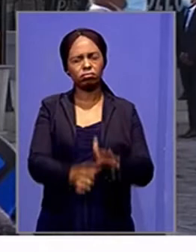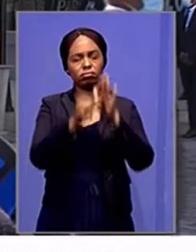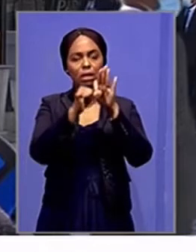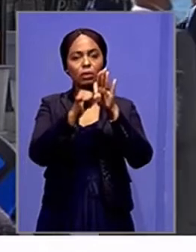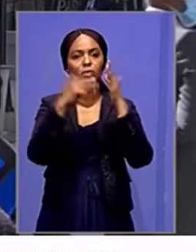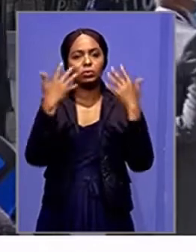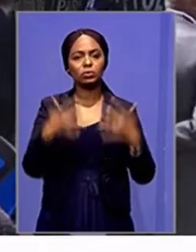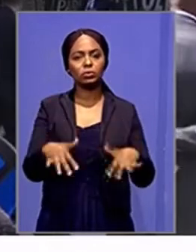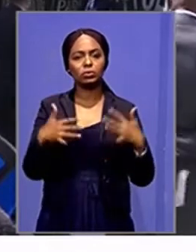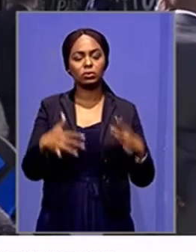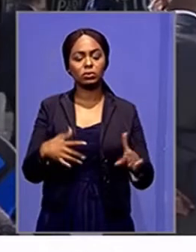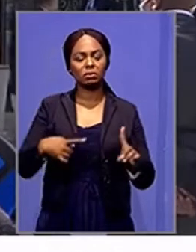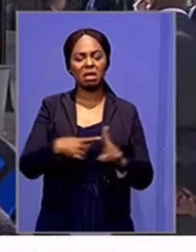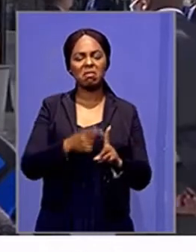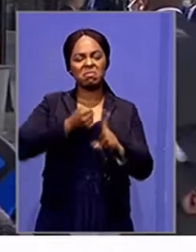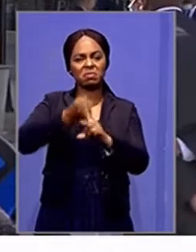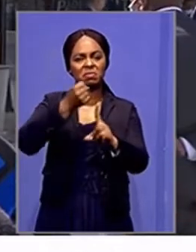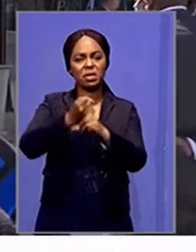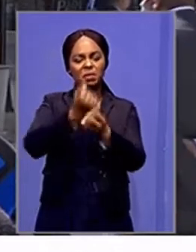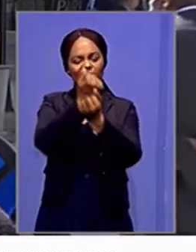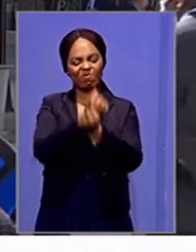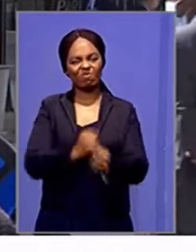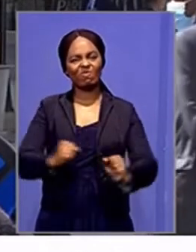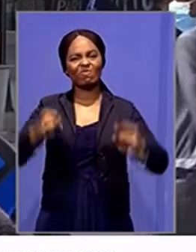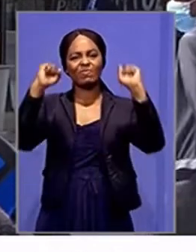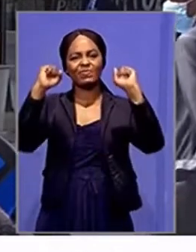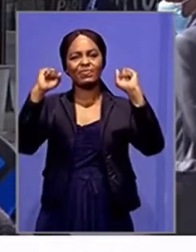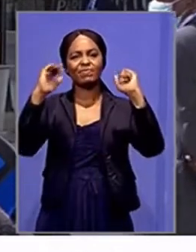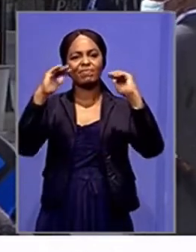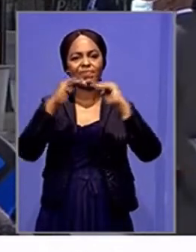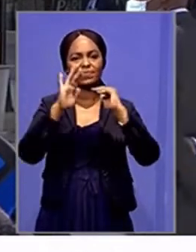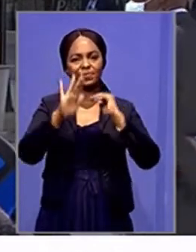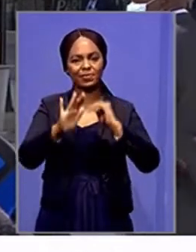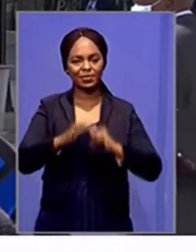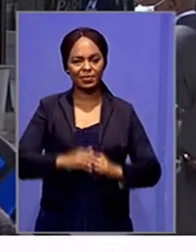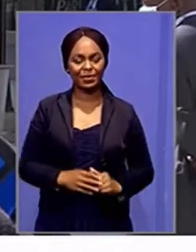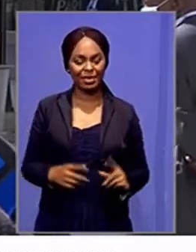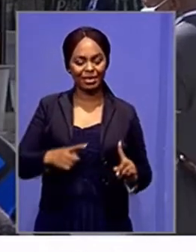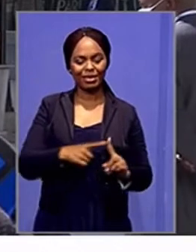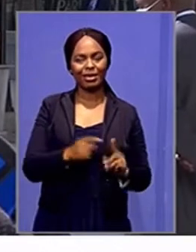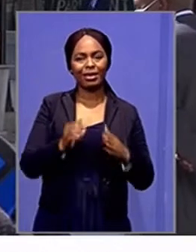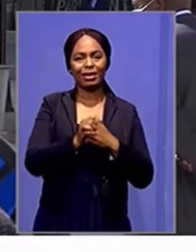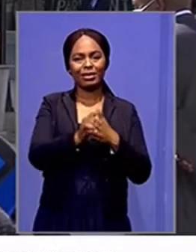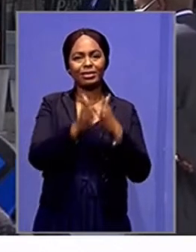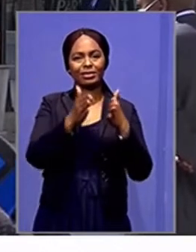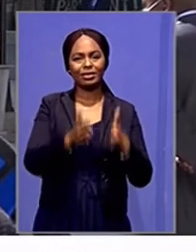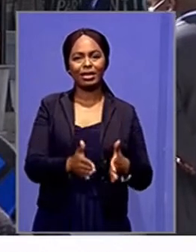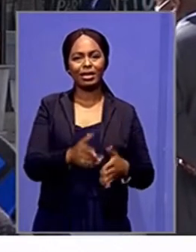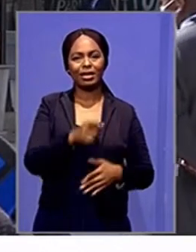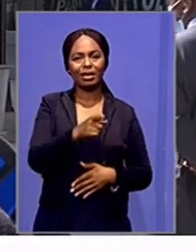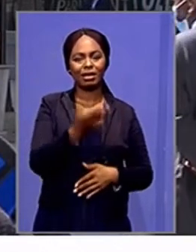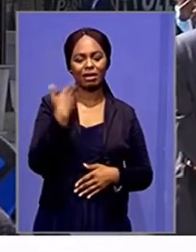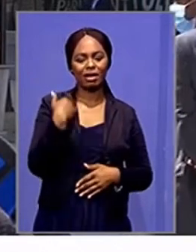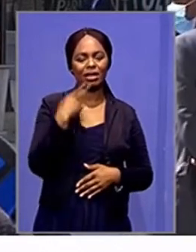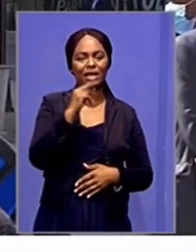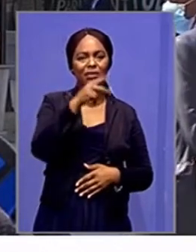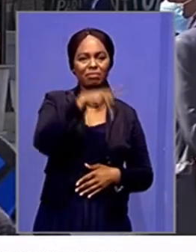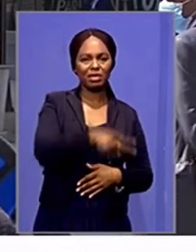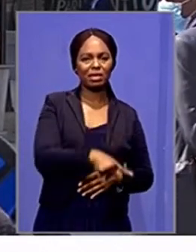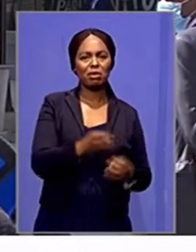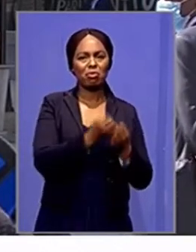in democracy in our country. He was a leader of a party that was largely